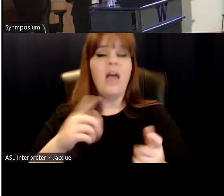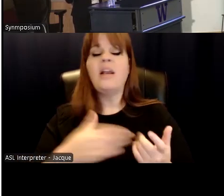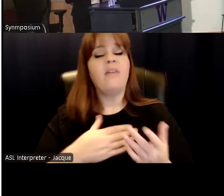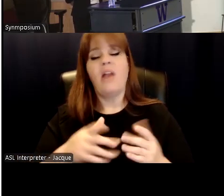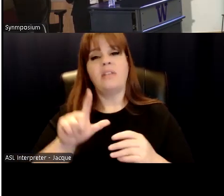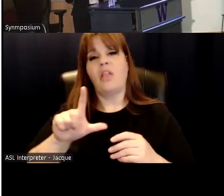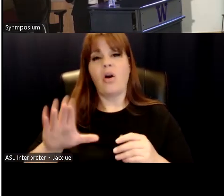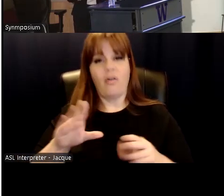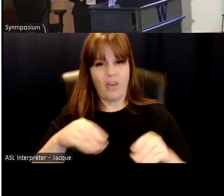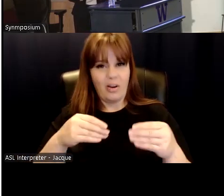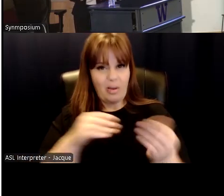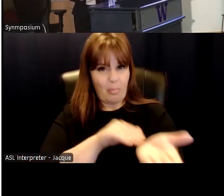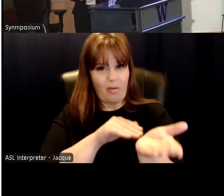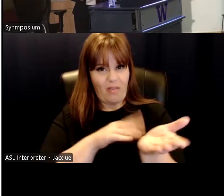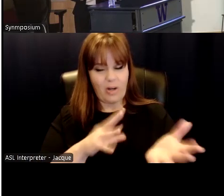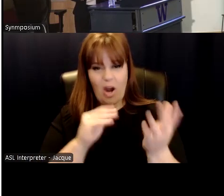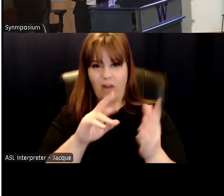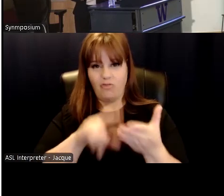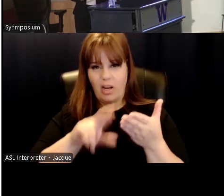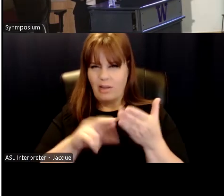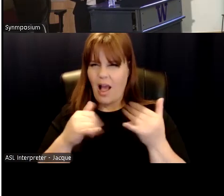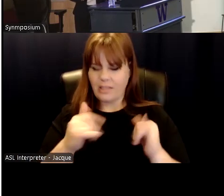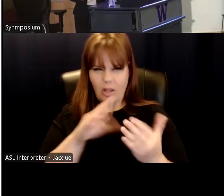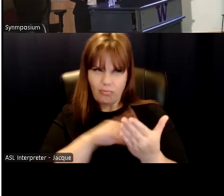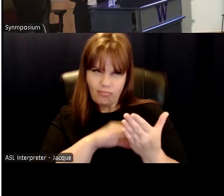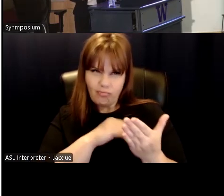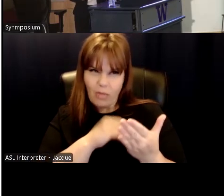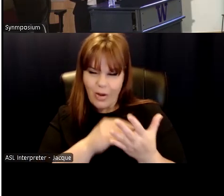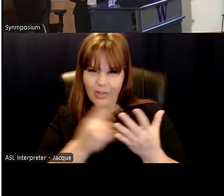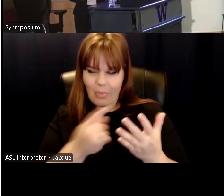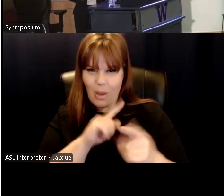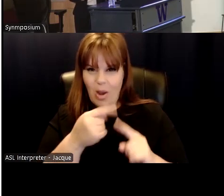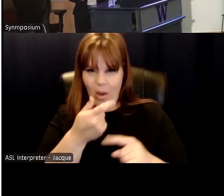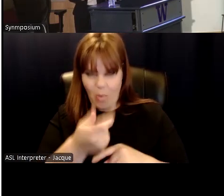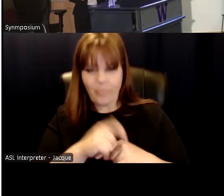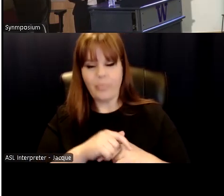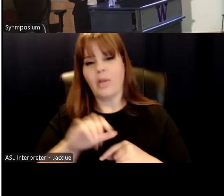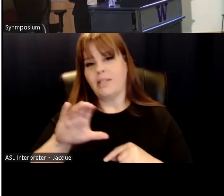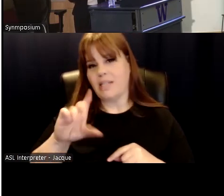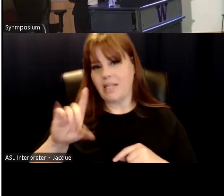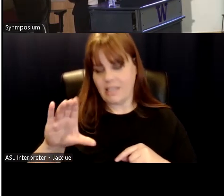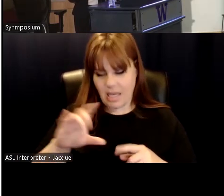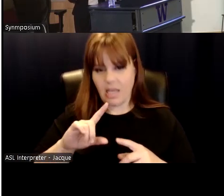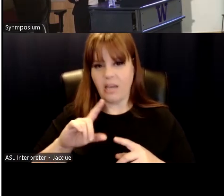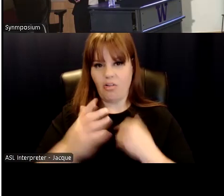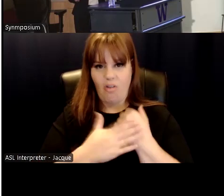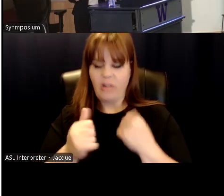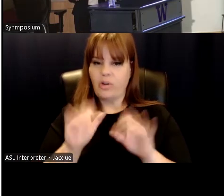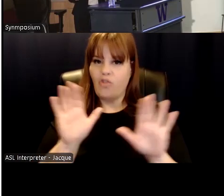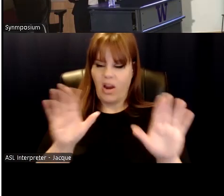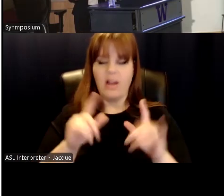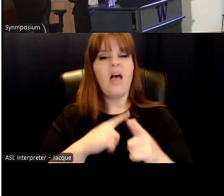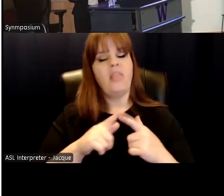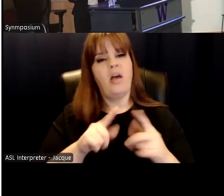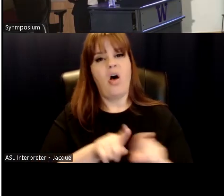and researcher, I still learn something when I watch these. They're really great. The CDC COCO calls are great, and then we also will be